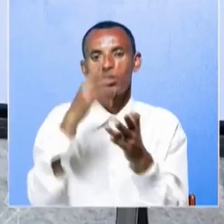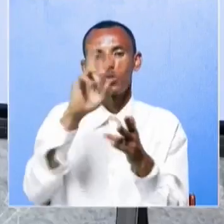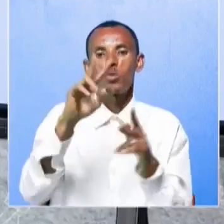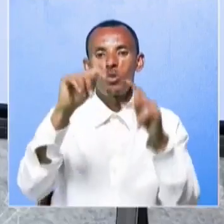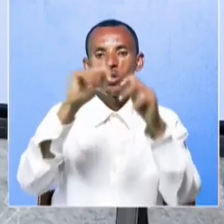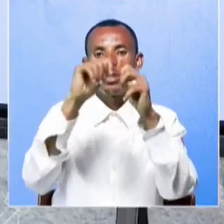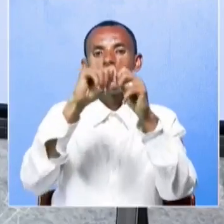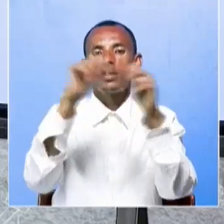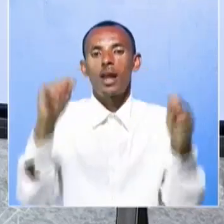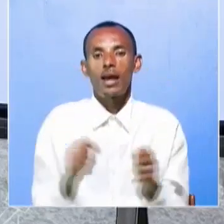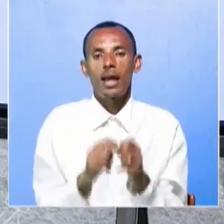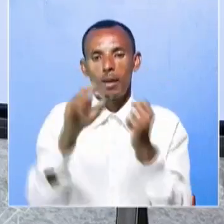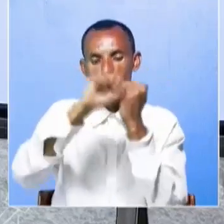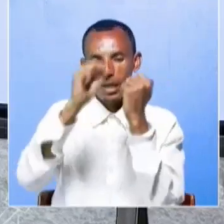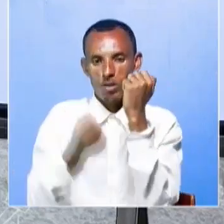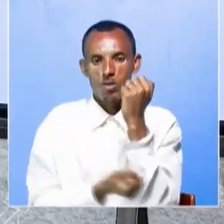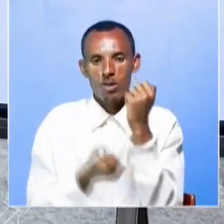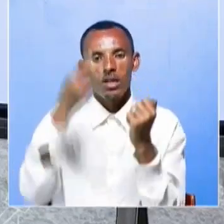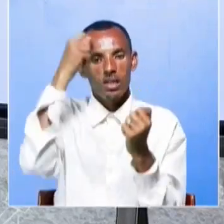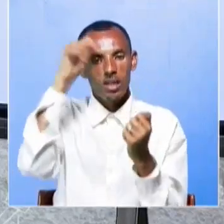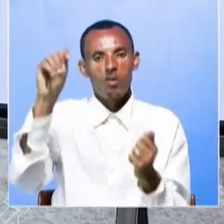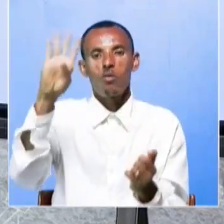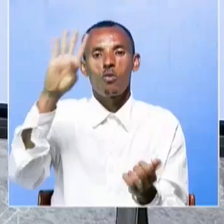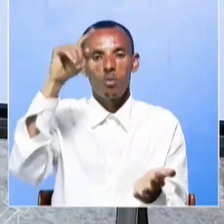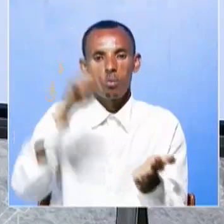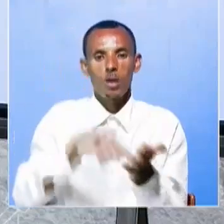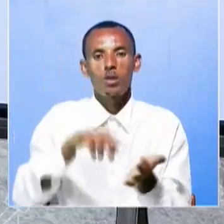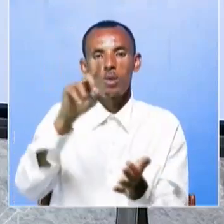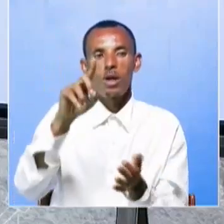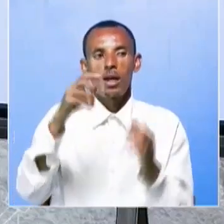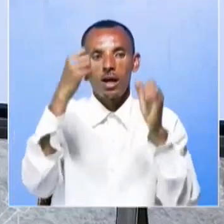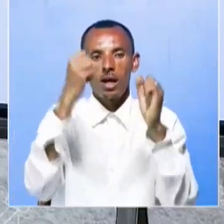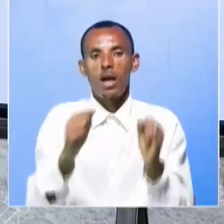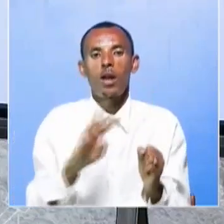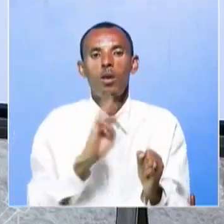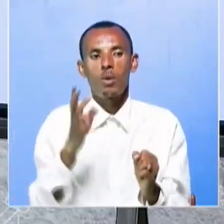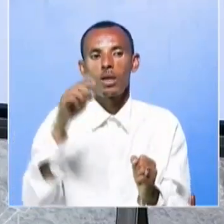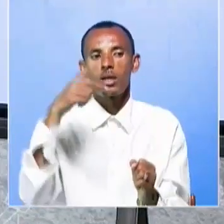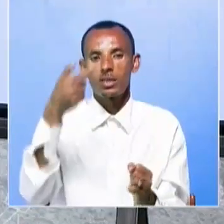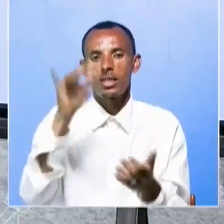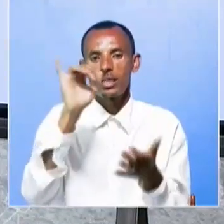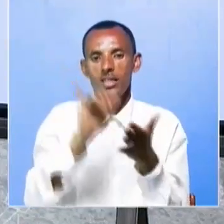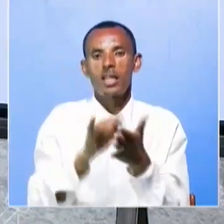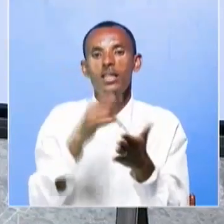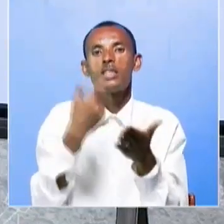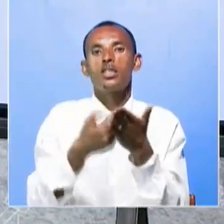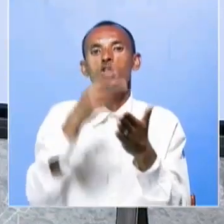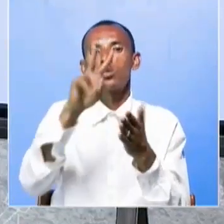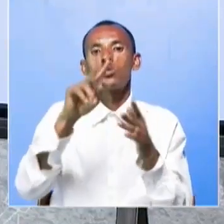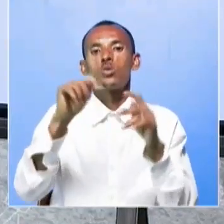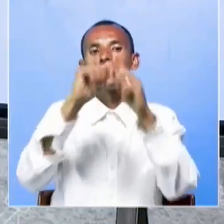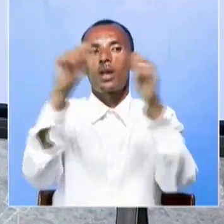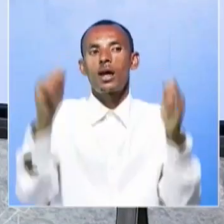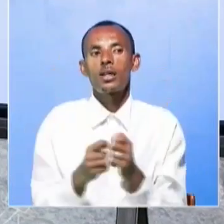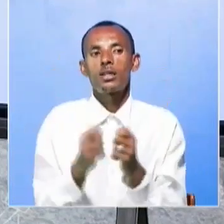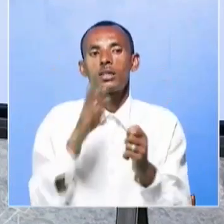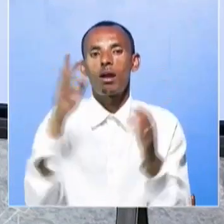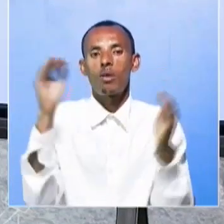triangles. Based on theorem 4.1, can we really say that these two triangles are congruent?